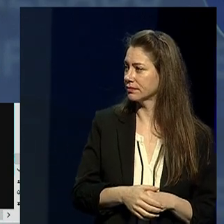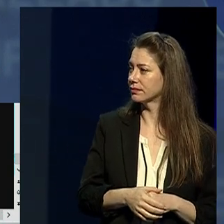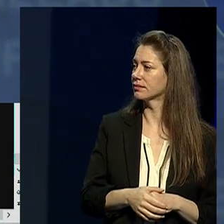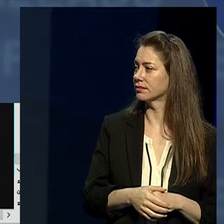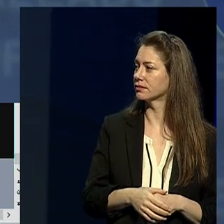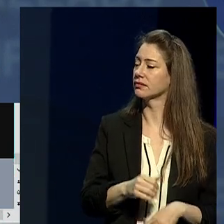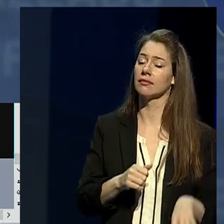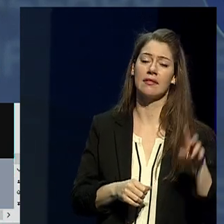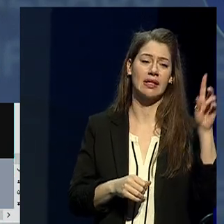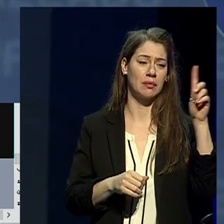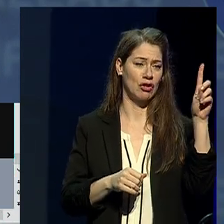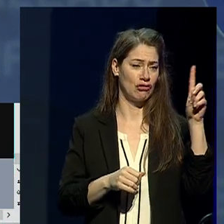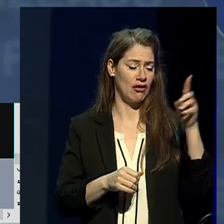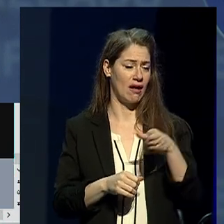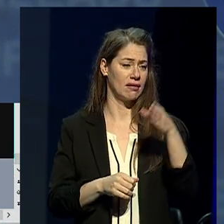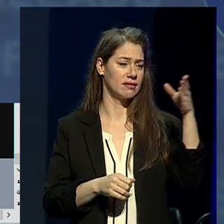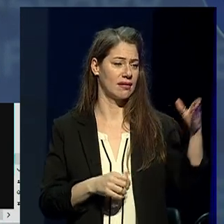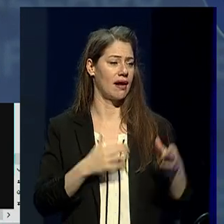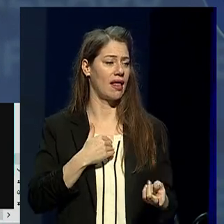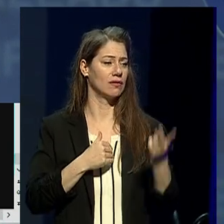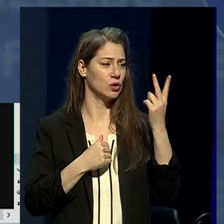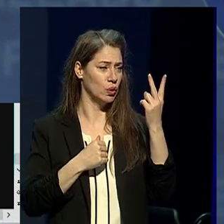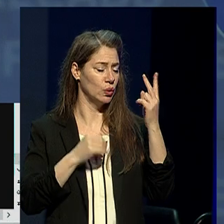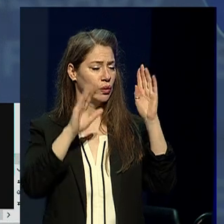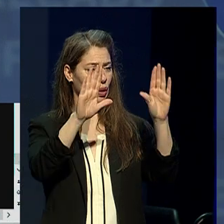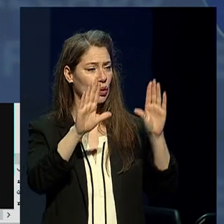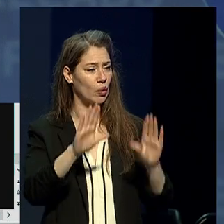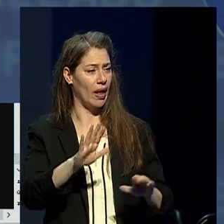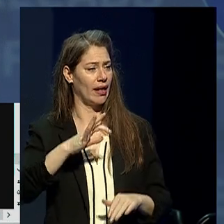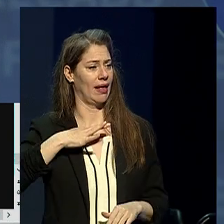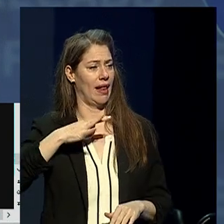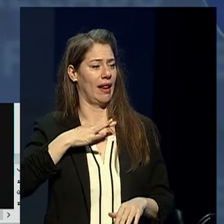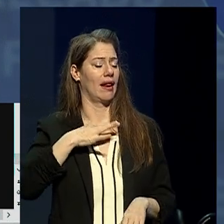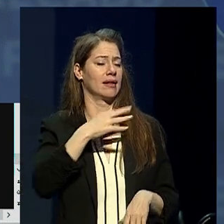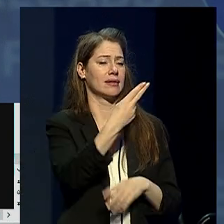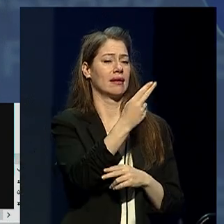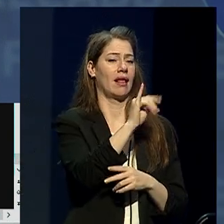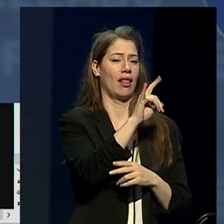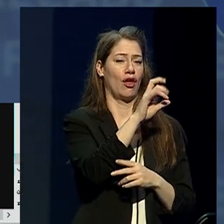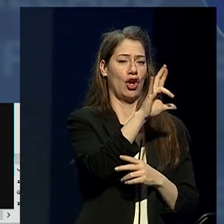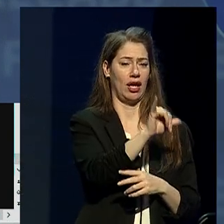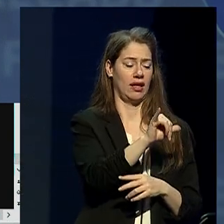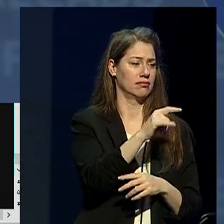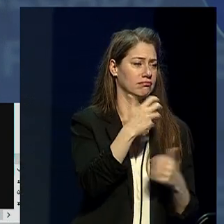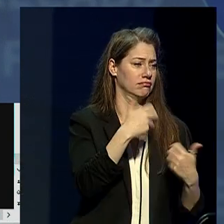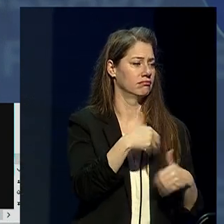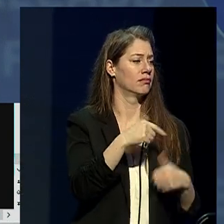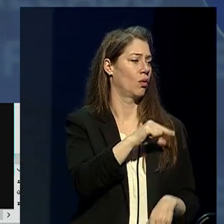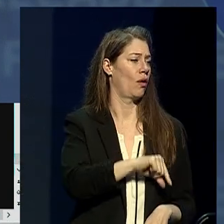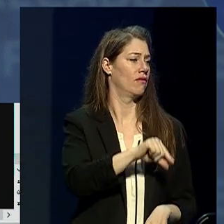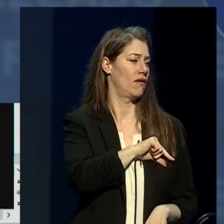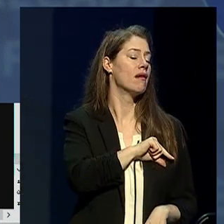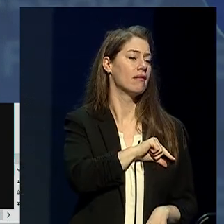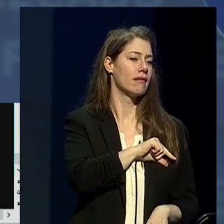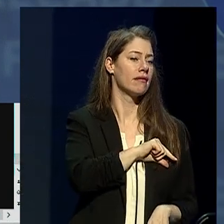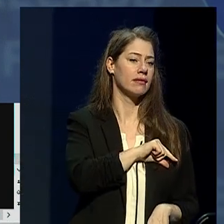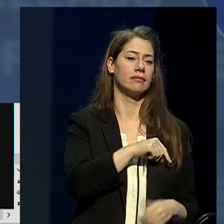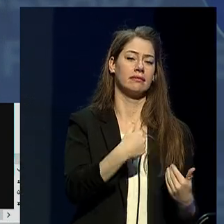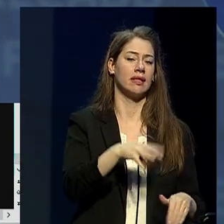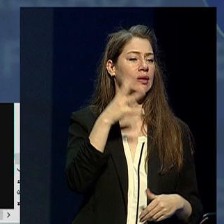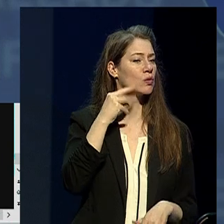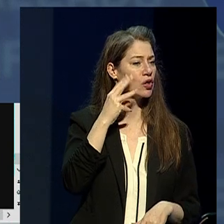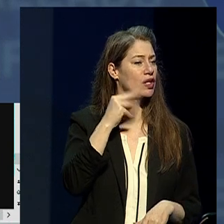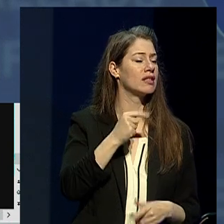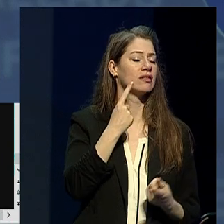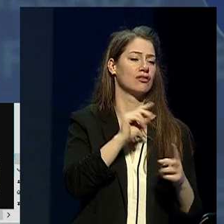On our Democratic side, we had two great candidates. Hillary Clinton was extremely qualified,